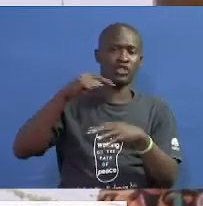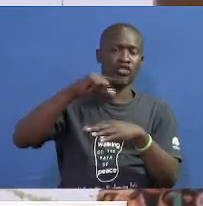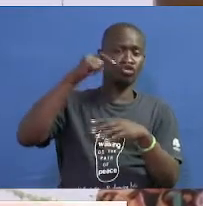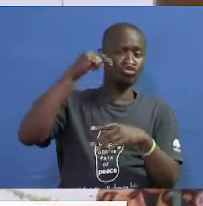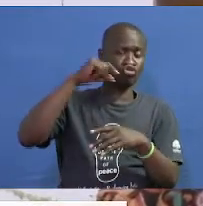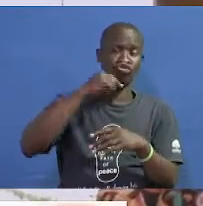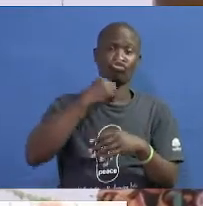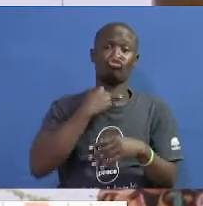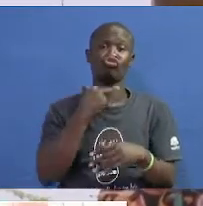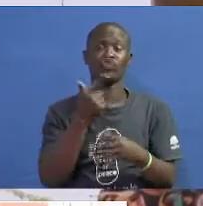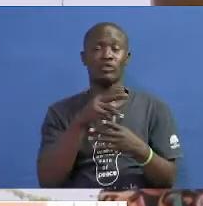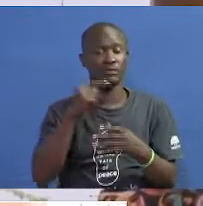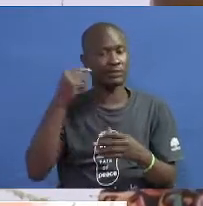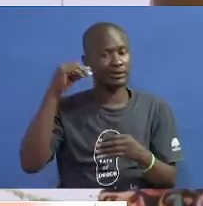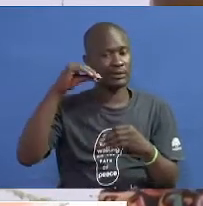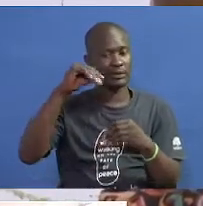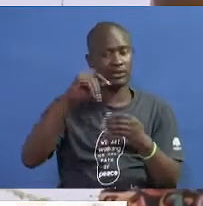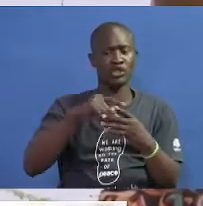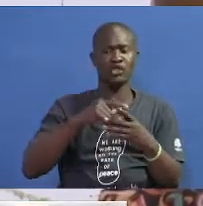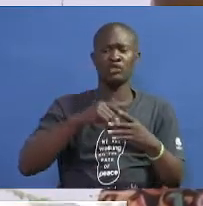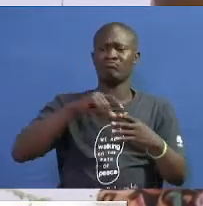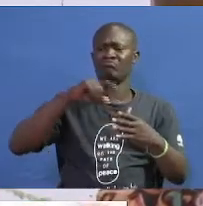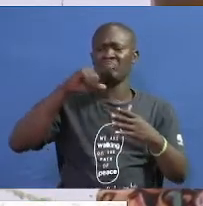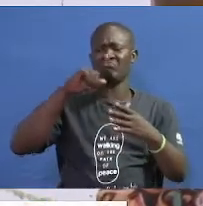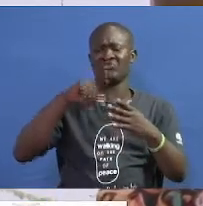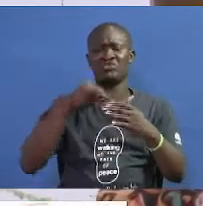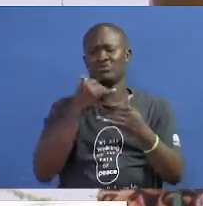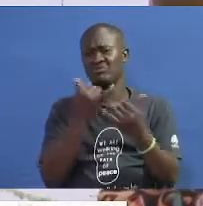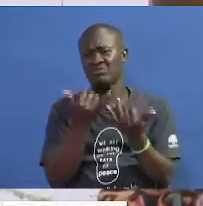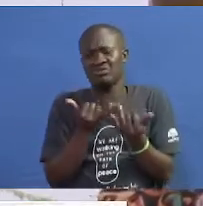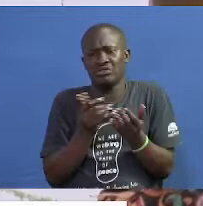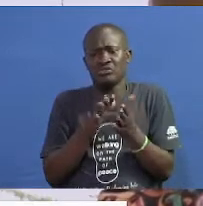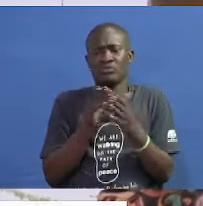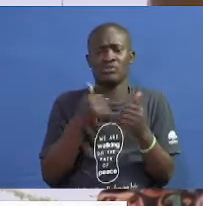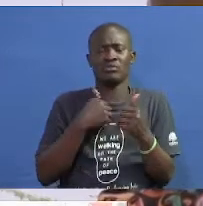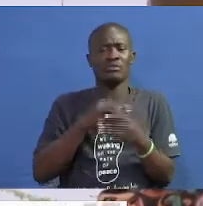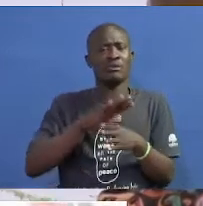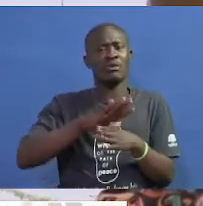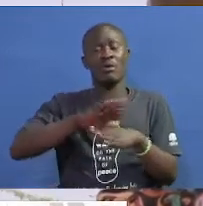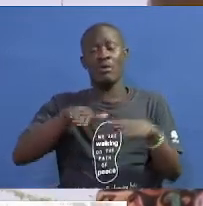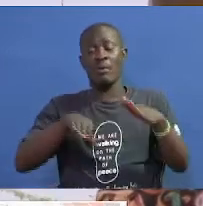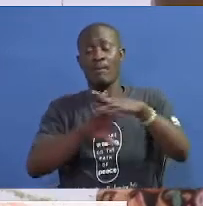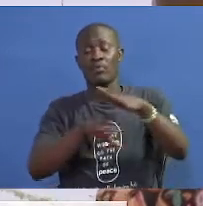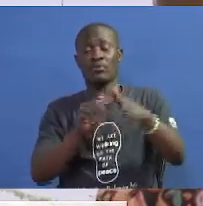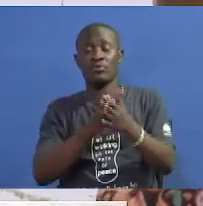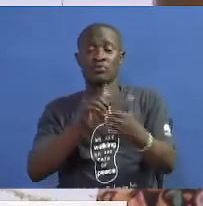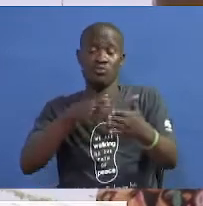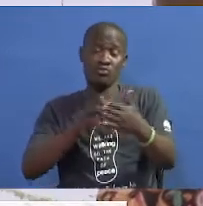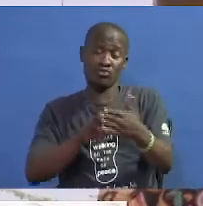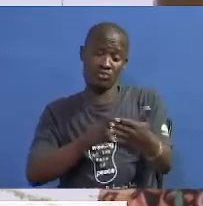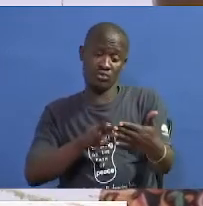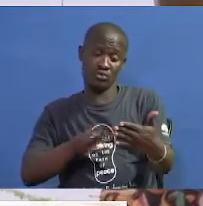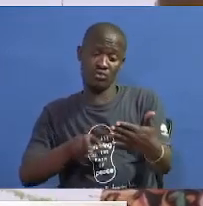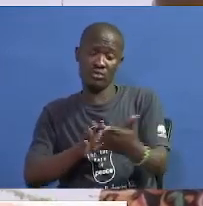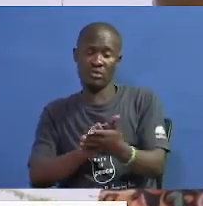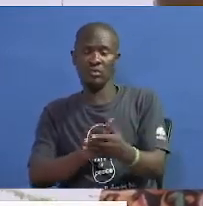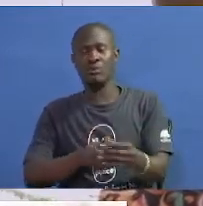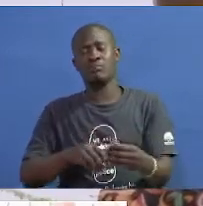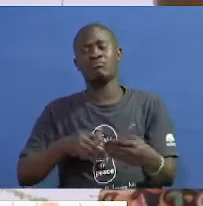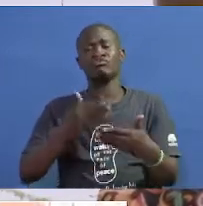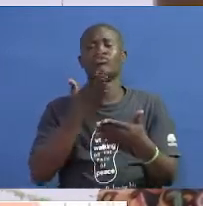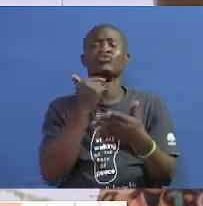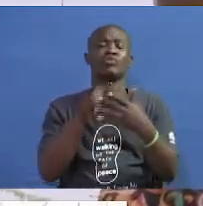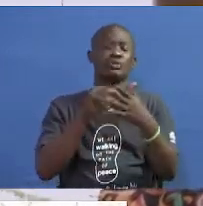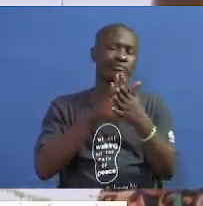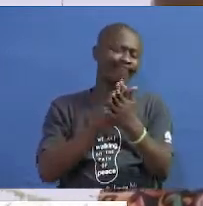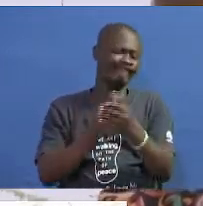device. And so that means you don't need to have different probes. Usually in ultrasound, based on what you're scanning, it requires different types